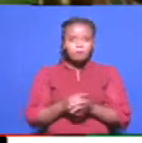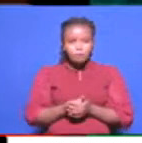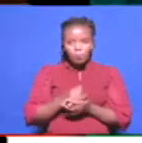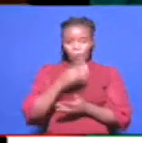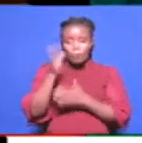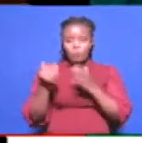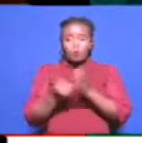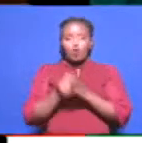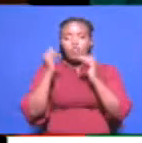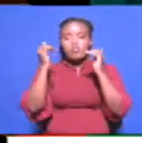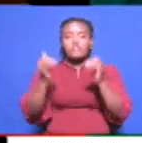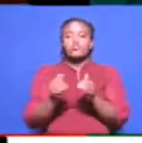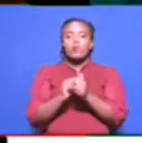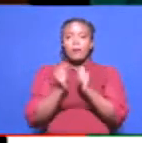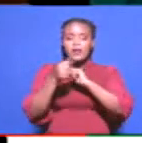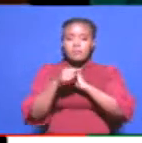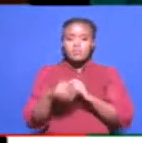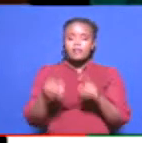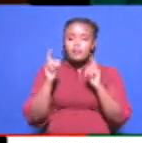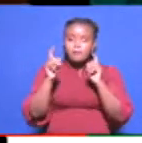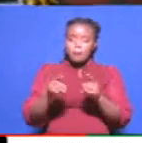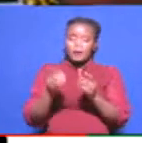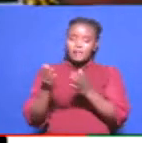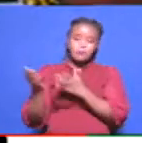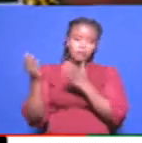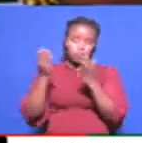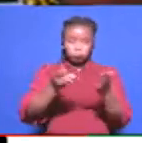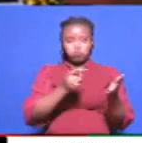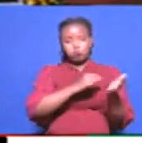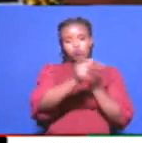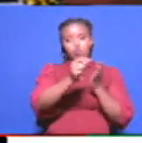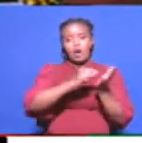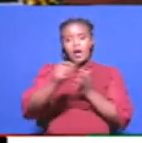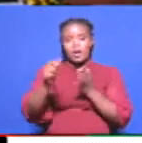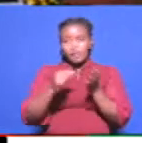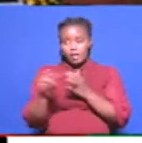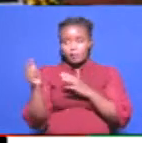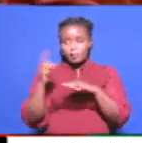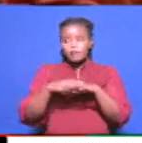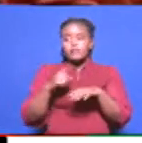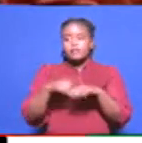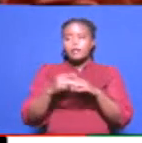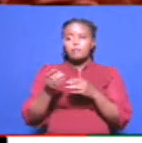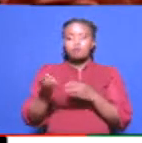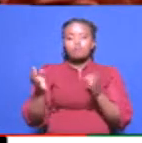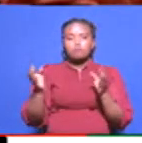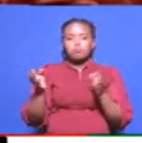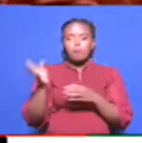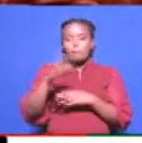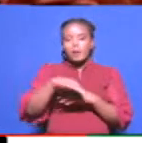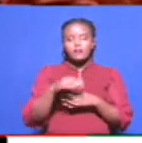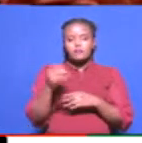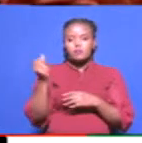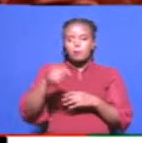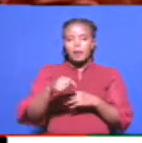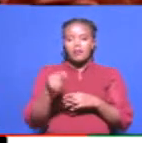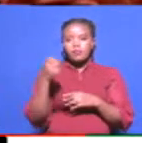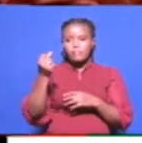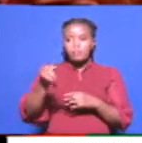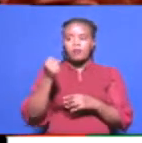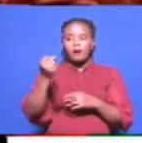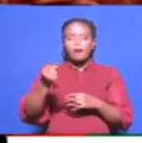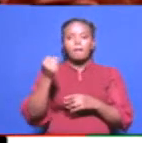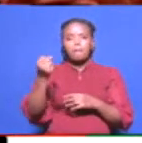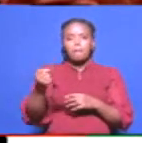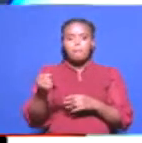the clerk for harmonization and debate when the House resumes from recess in May. For Prime Edition, I'm